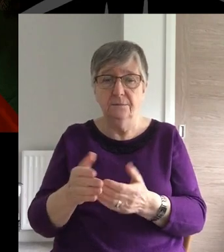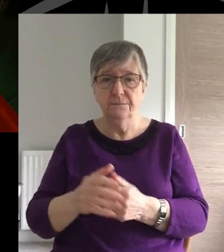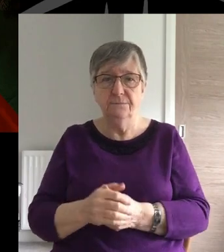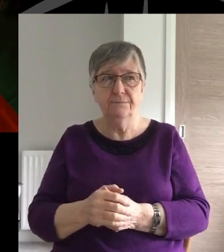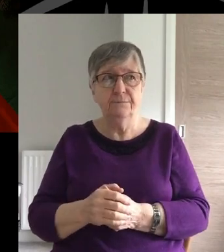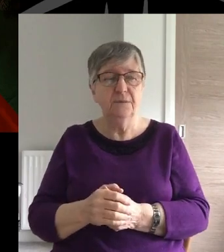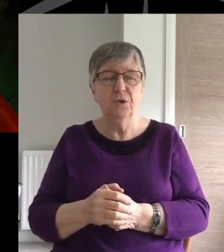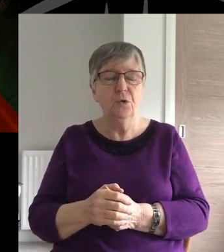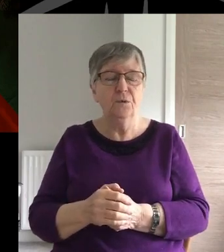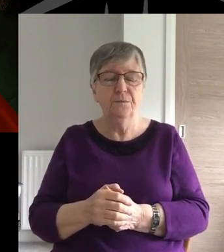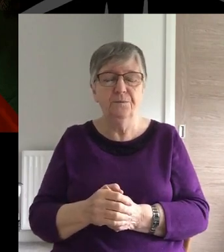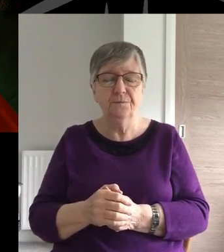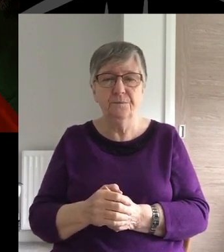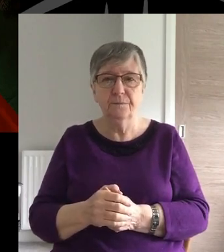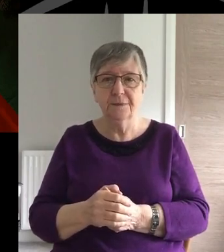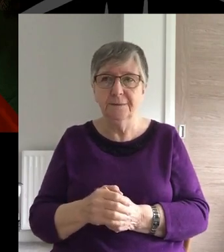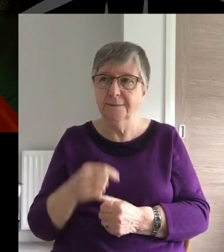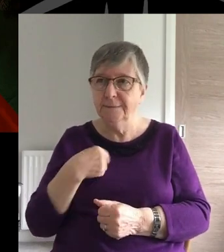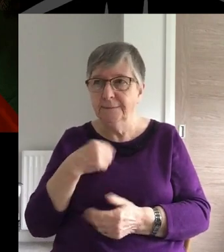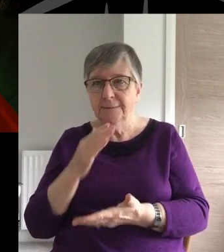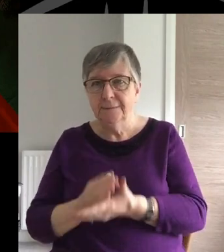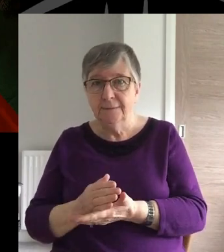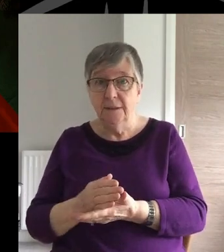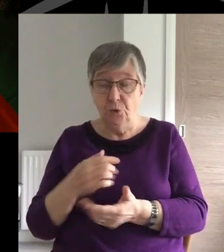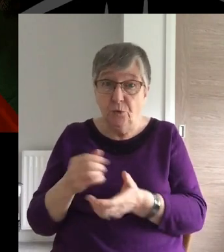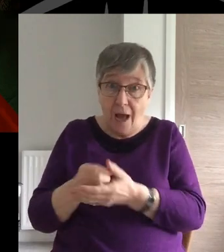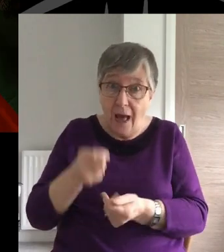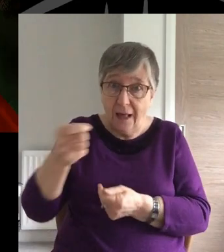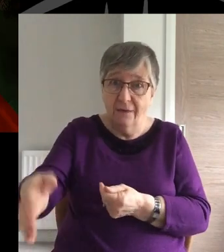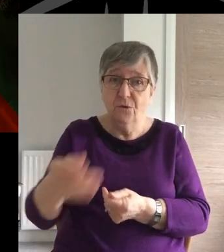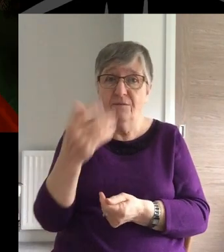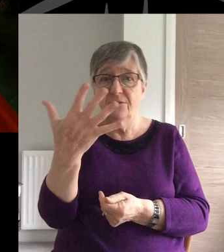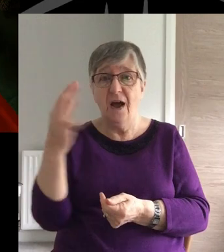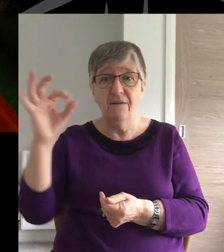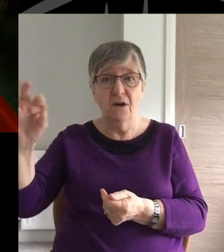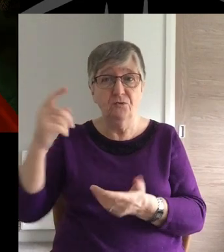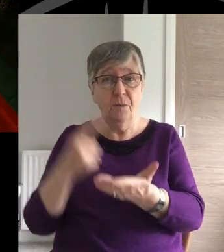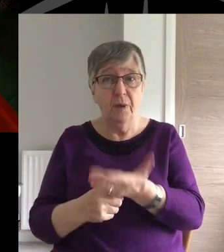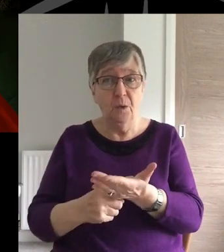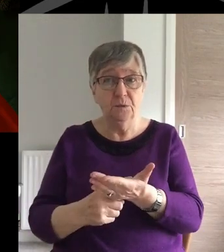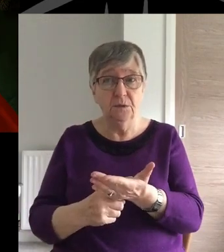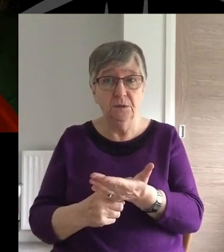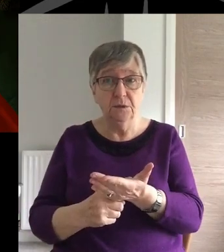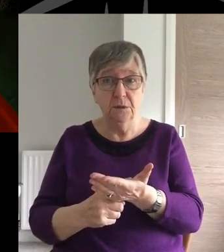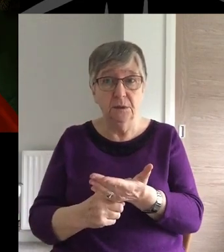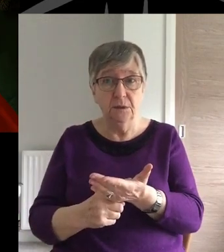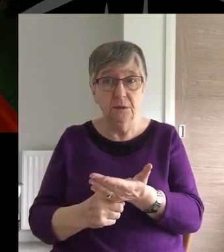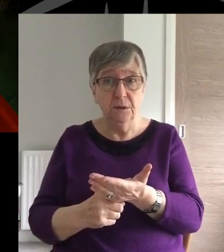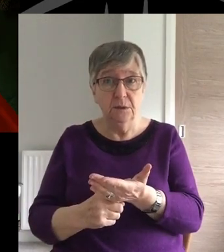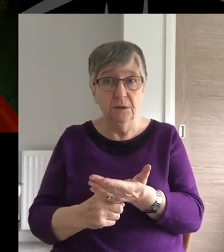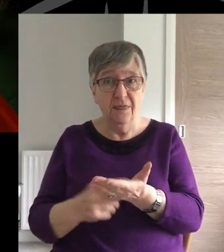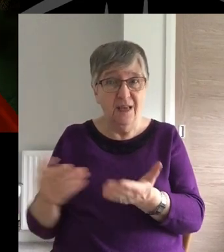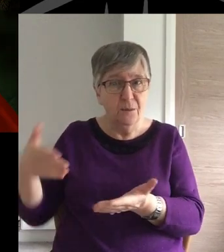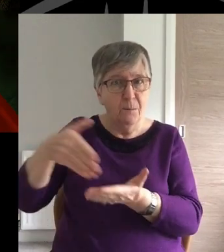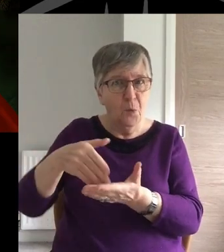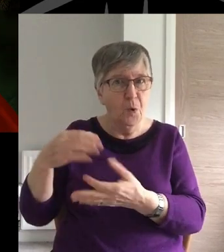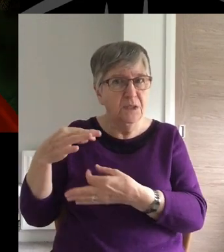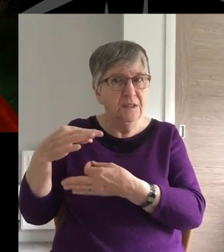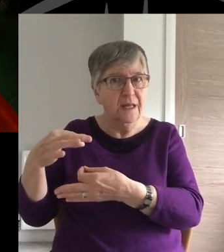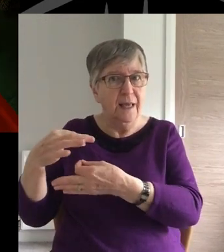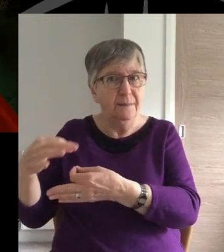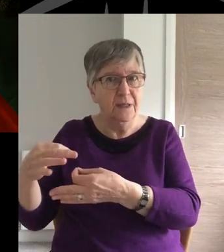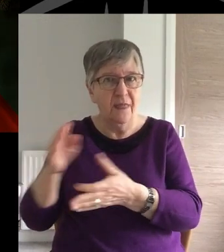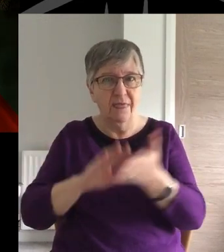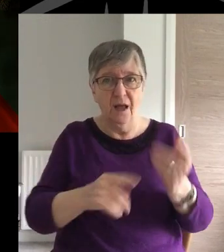No. I'm getting desperate now. Okay, I'll give you 500 quid. Now, that's a lot more